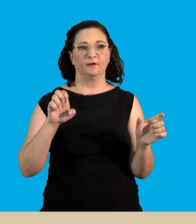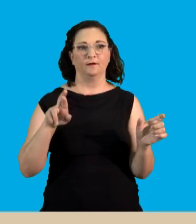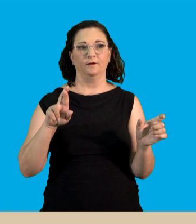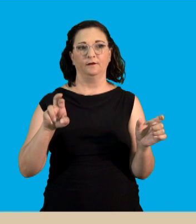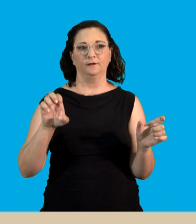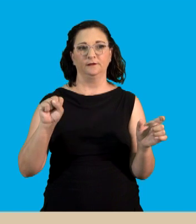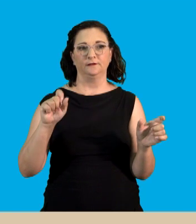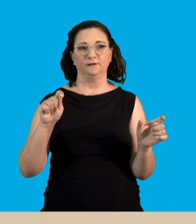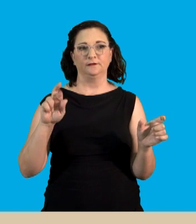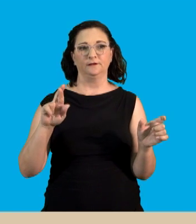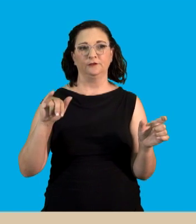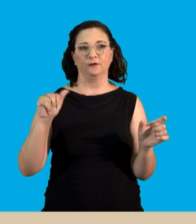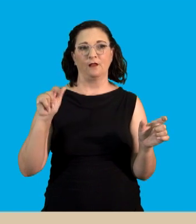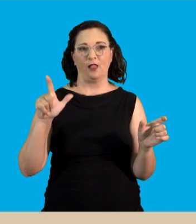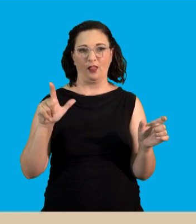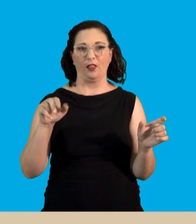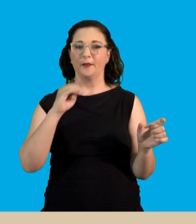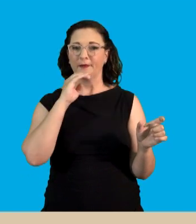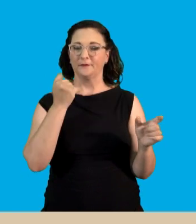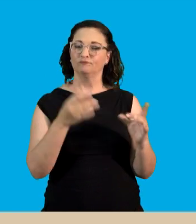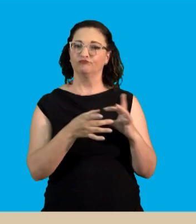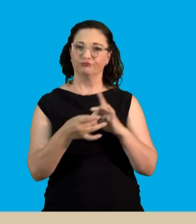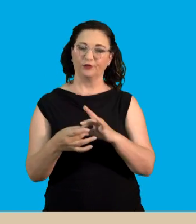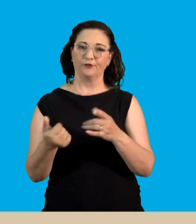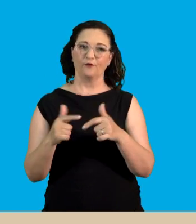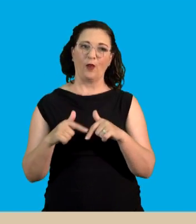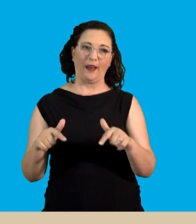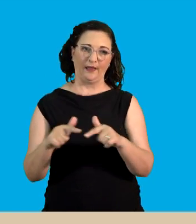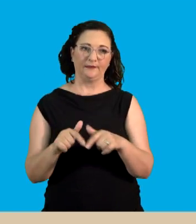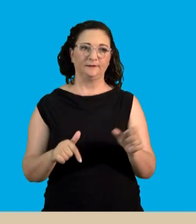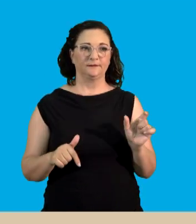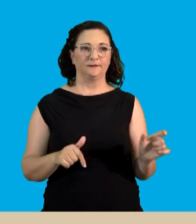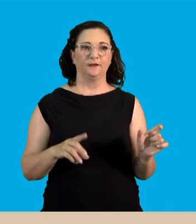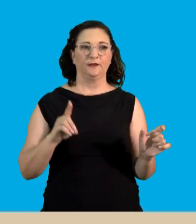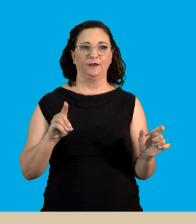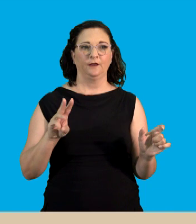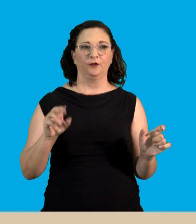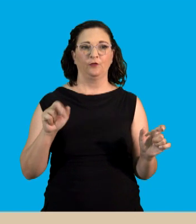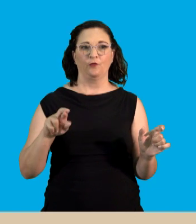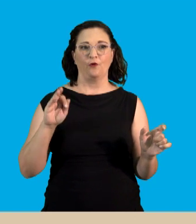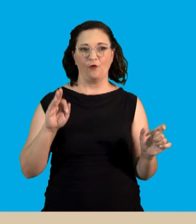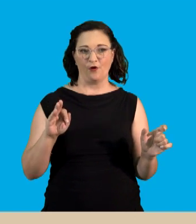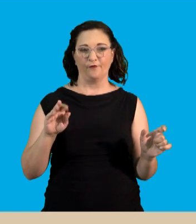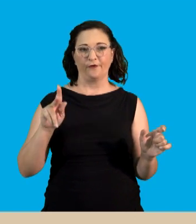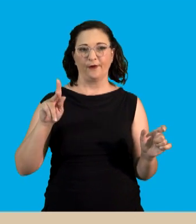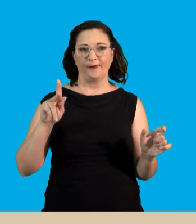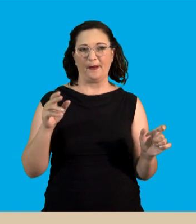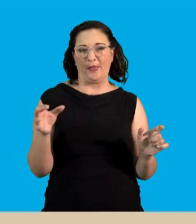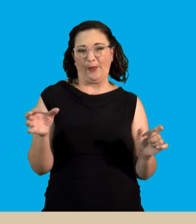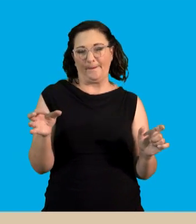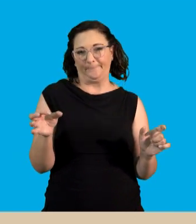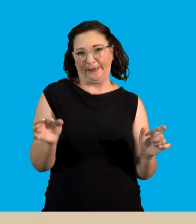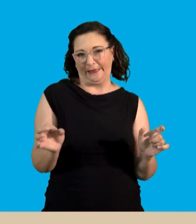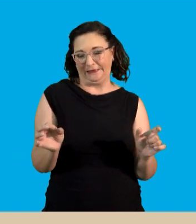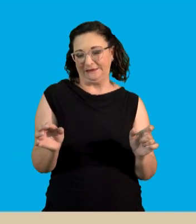Terrestrial, relating to land. Dwarf planet, it is a body similar to planet, but